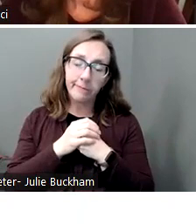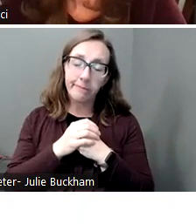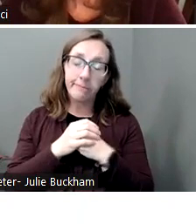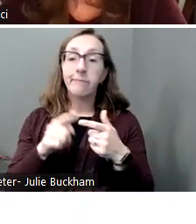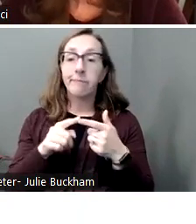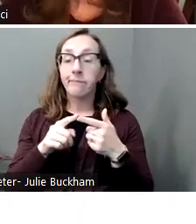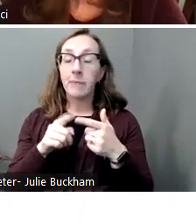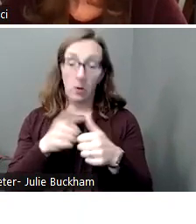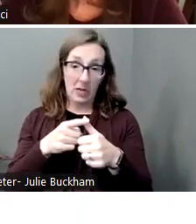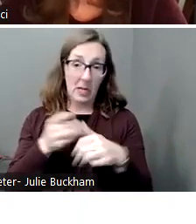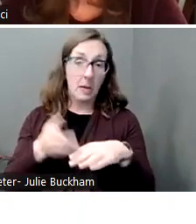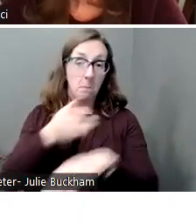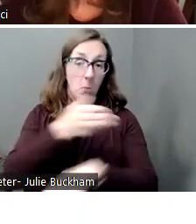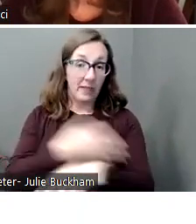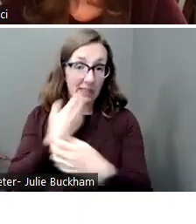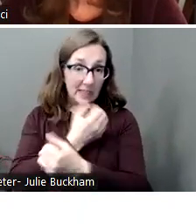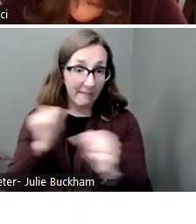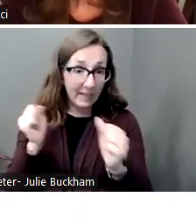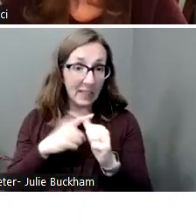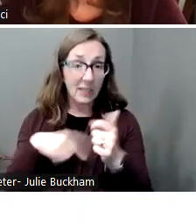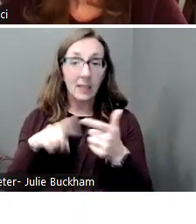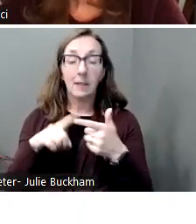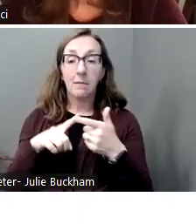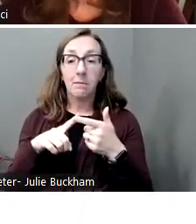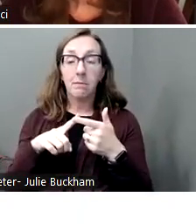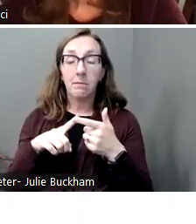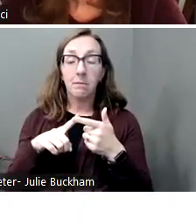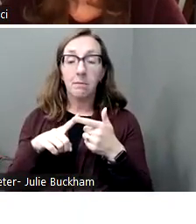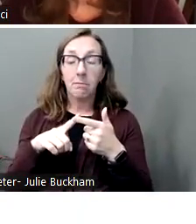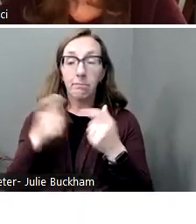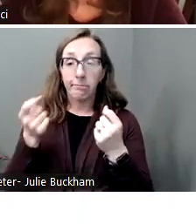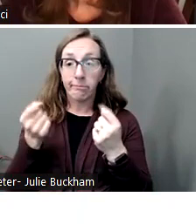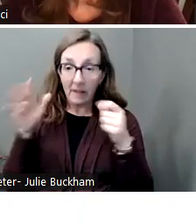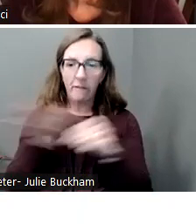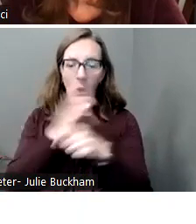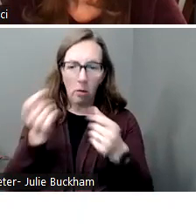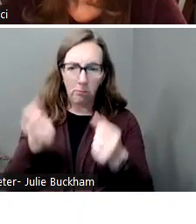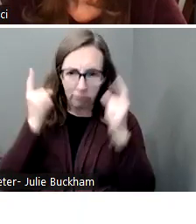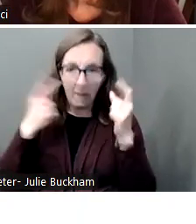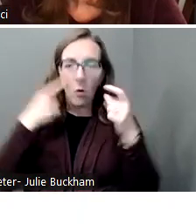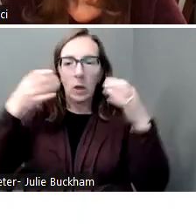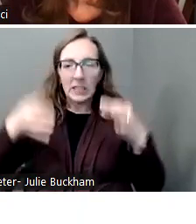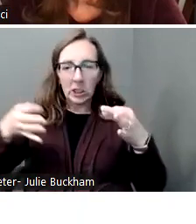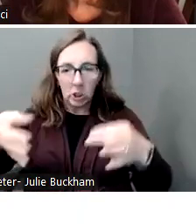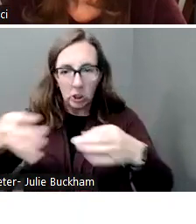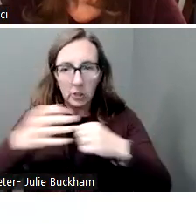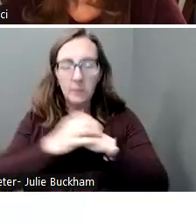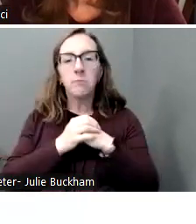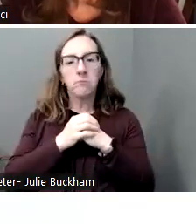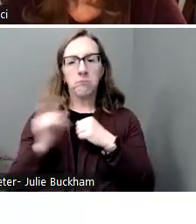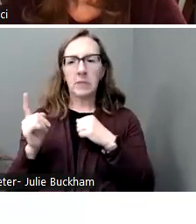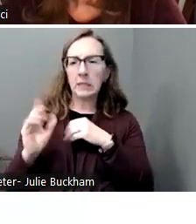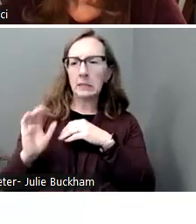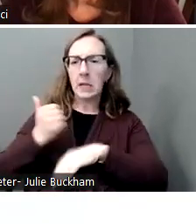safety, informed decision-making. It really establishes a kind of platform for